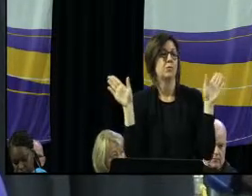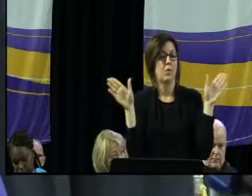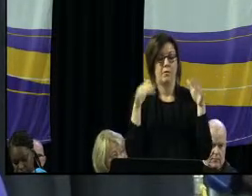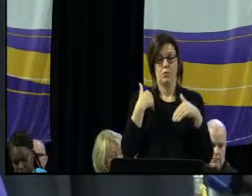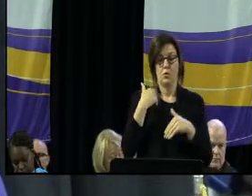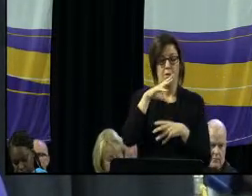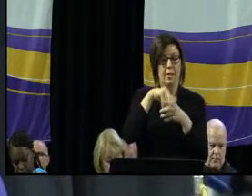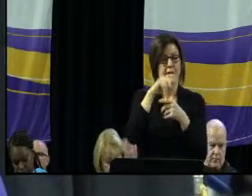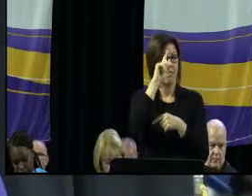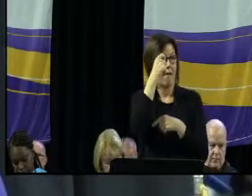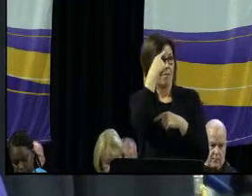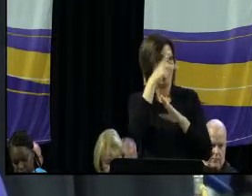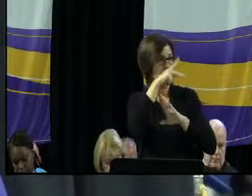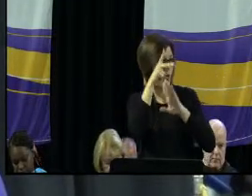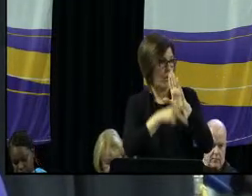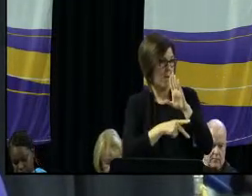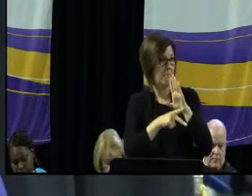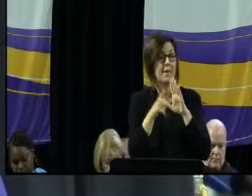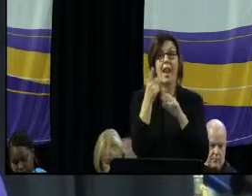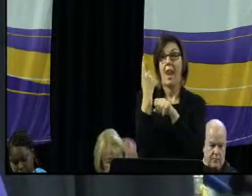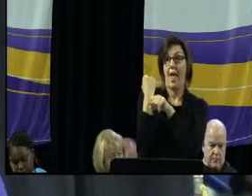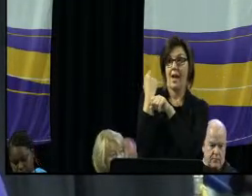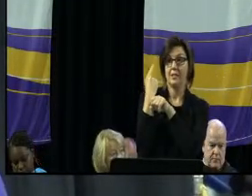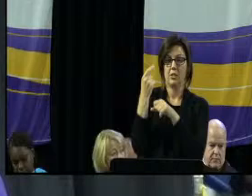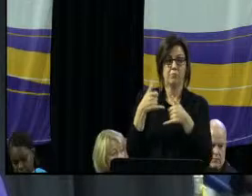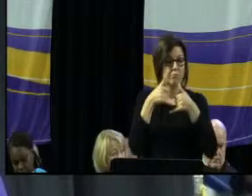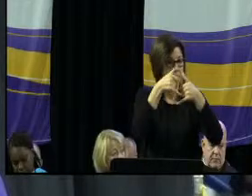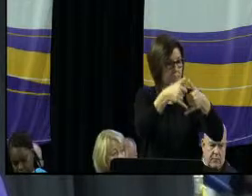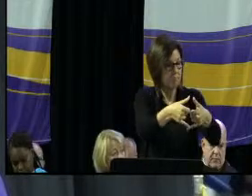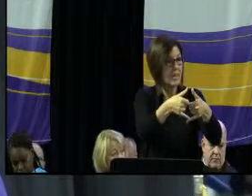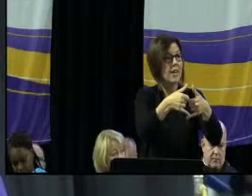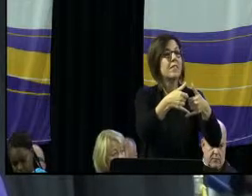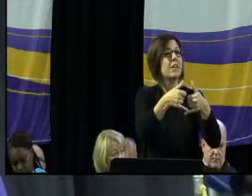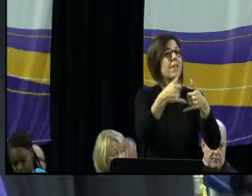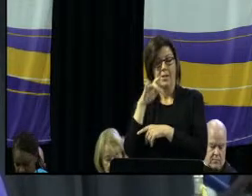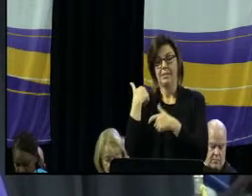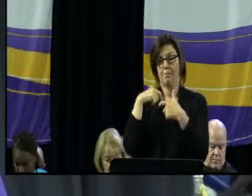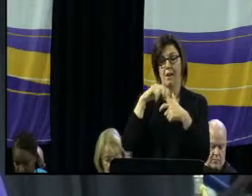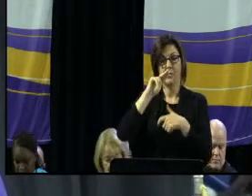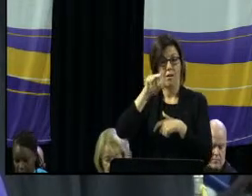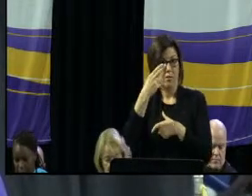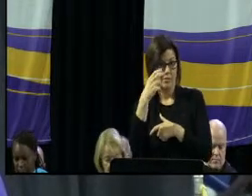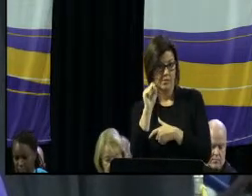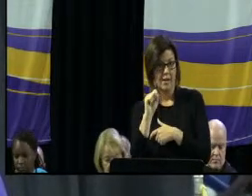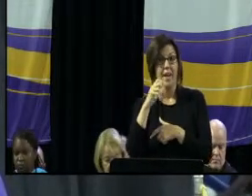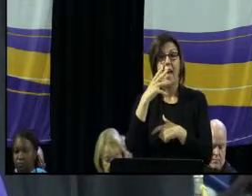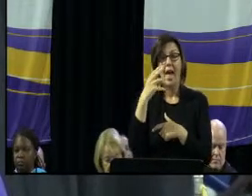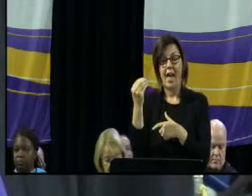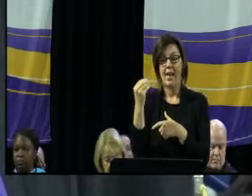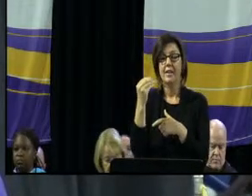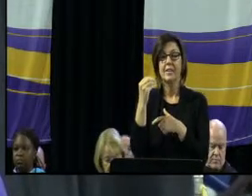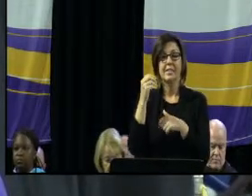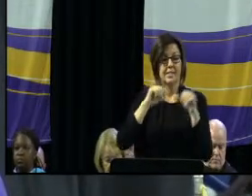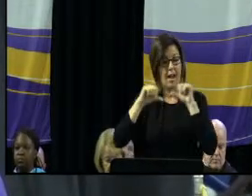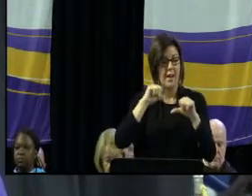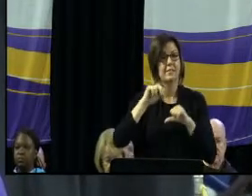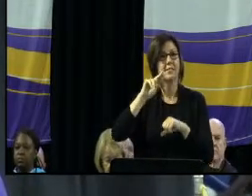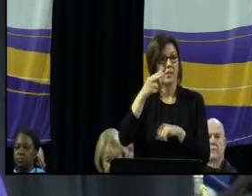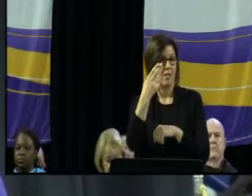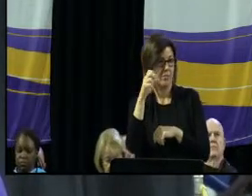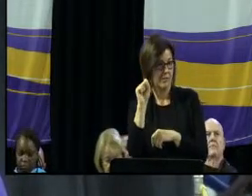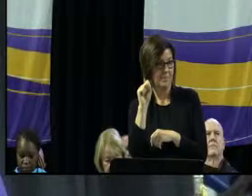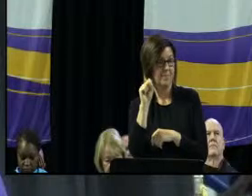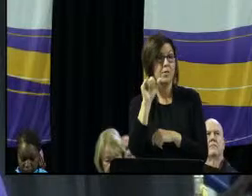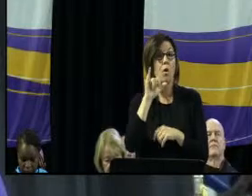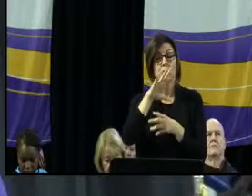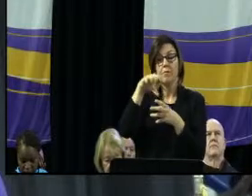program, and in 2021, she was awarded an Outstanding National Honor Society and Science National Honor Society. She was also an active